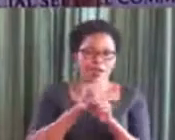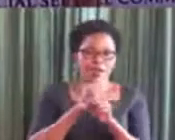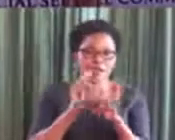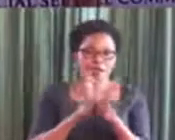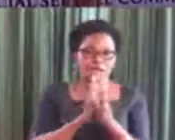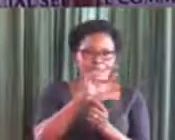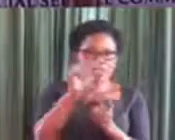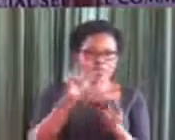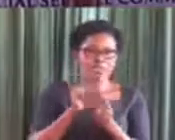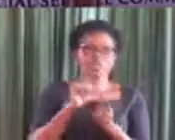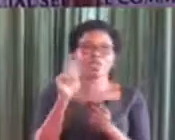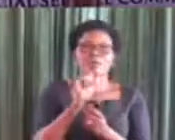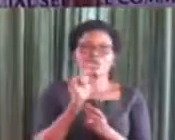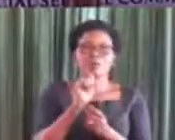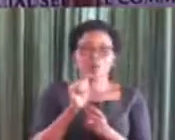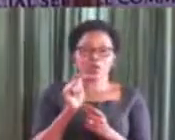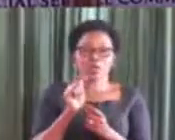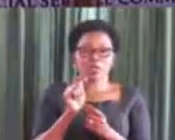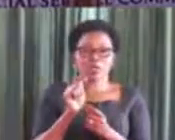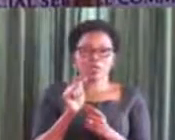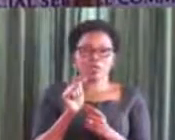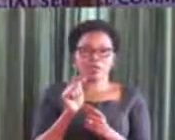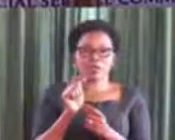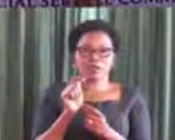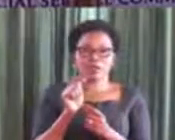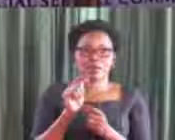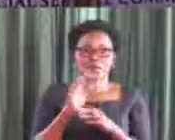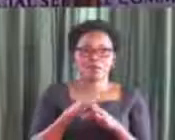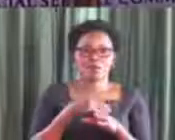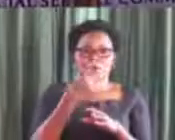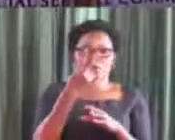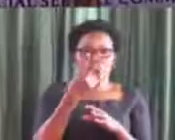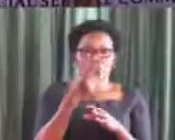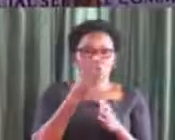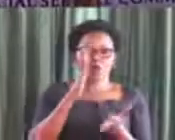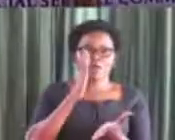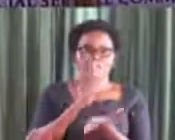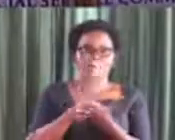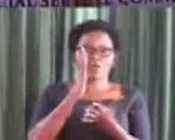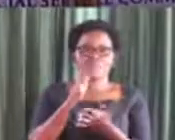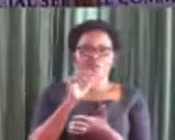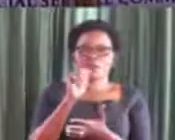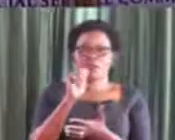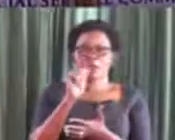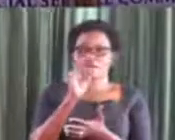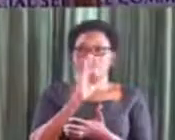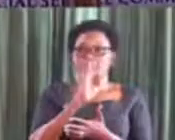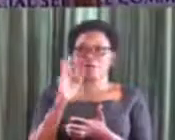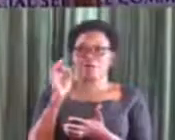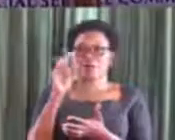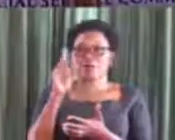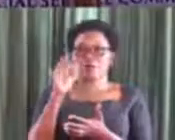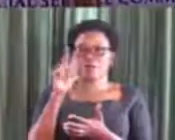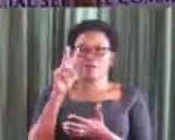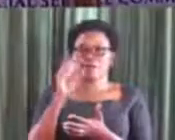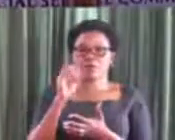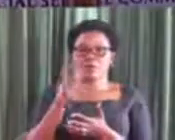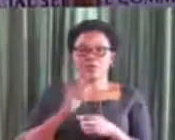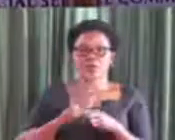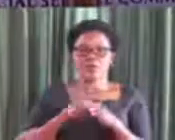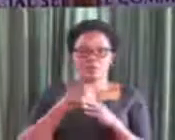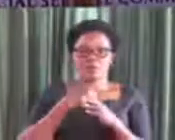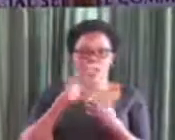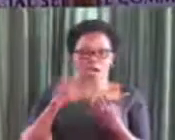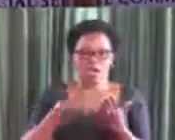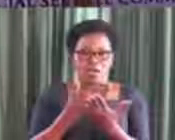testimony of from two affidavits in arriving at my decision. And there